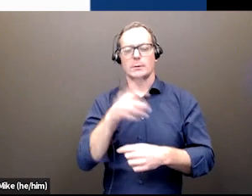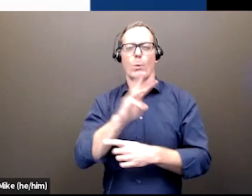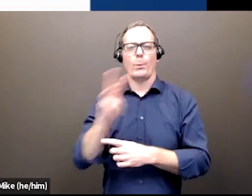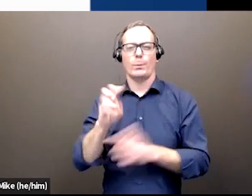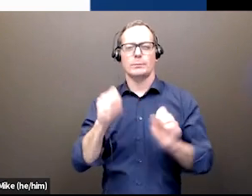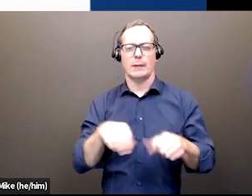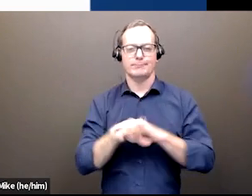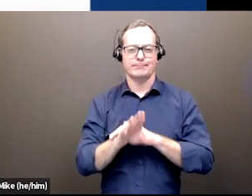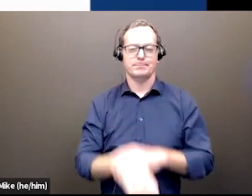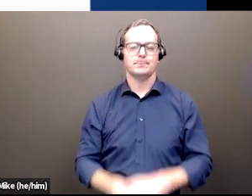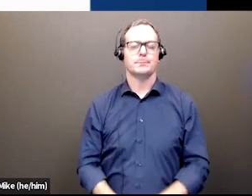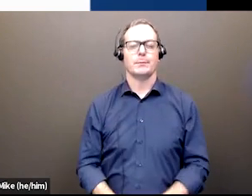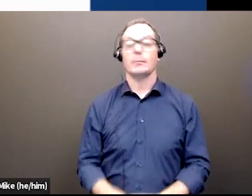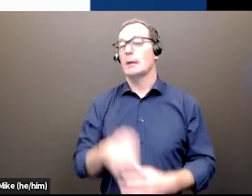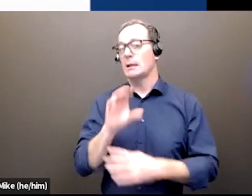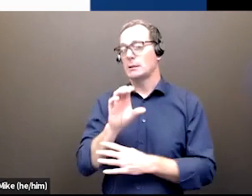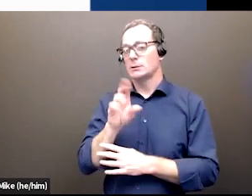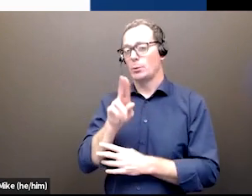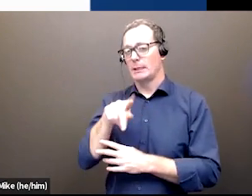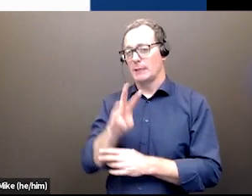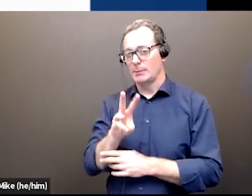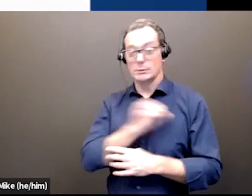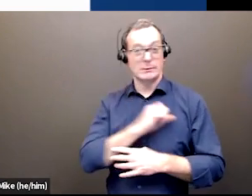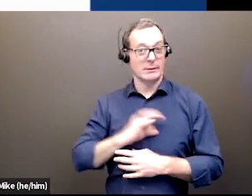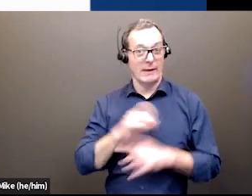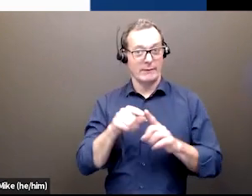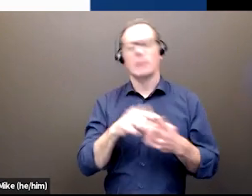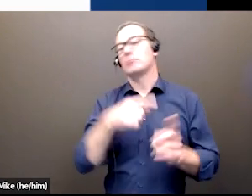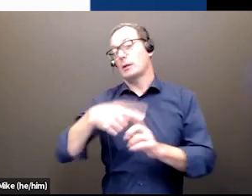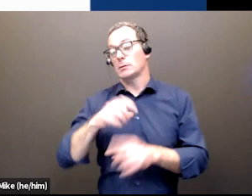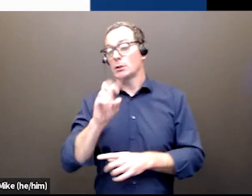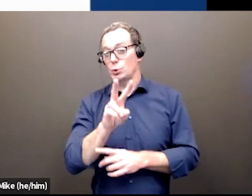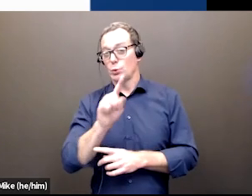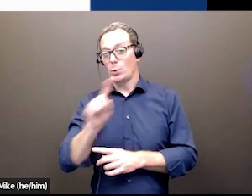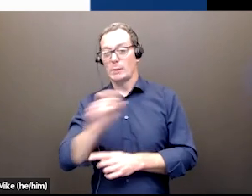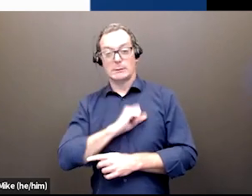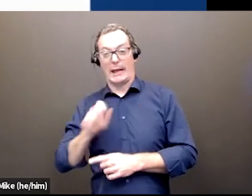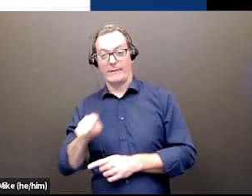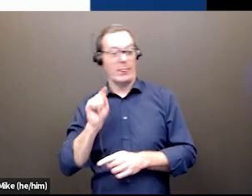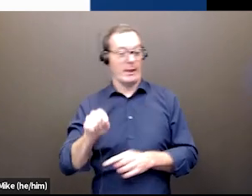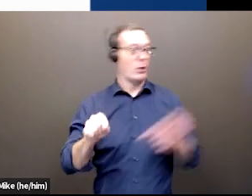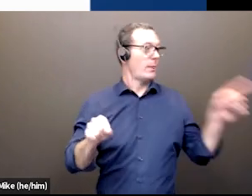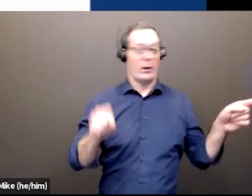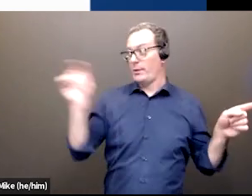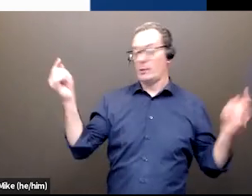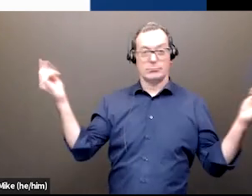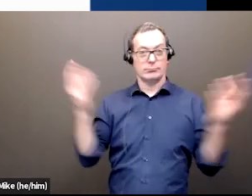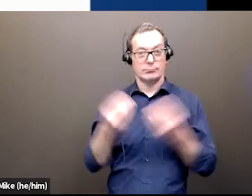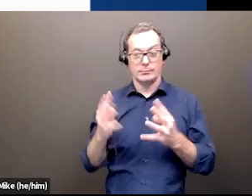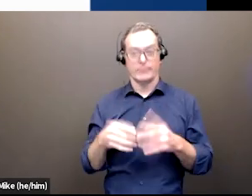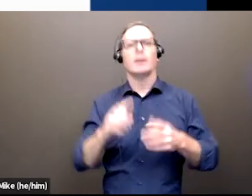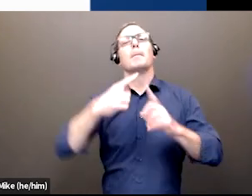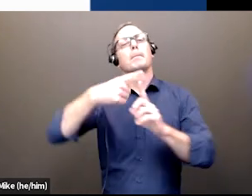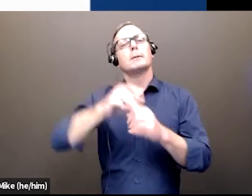formed with CUPW staff and 211 provincial leads and data staff, as well as community reference